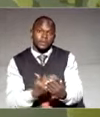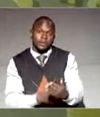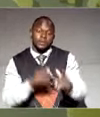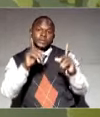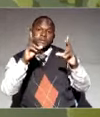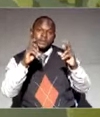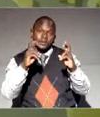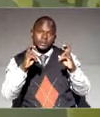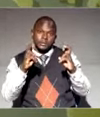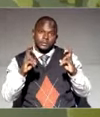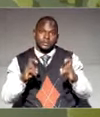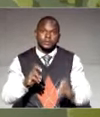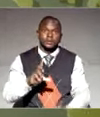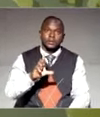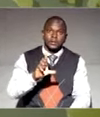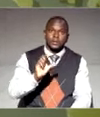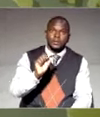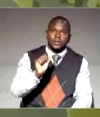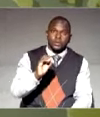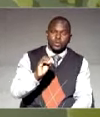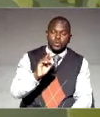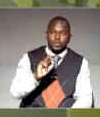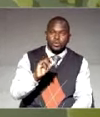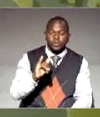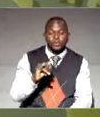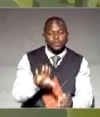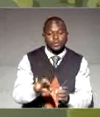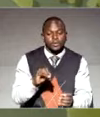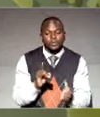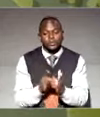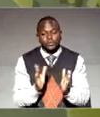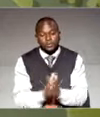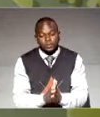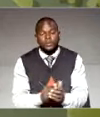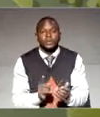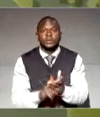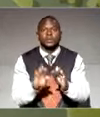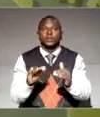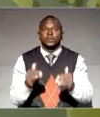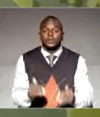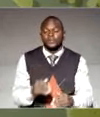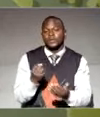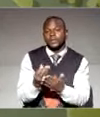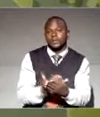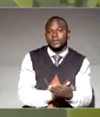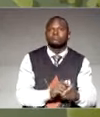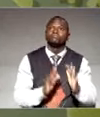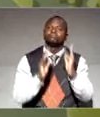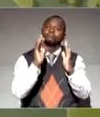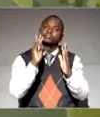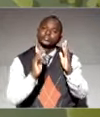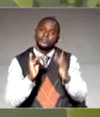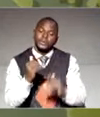Ms. Luera Taro, picked documents regarding the acquisition of Kayunga Forest Reserves. This